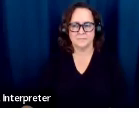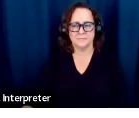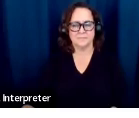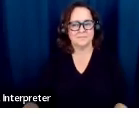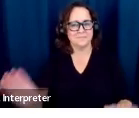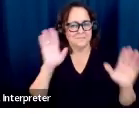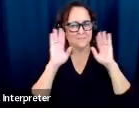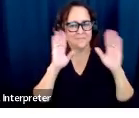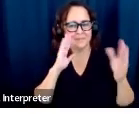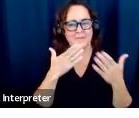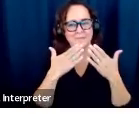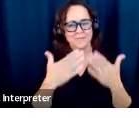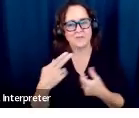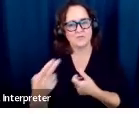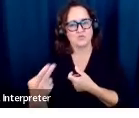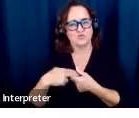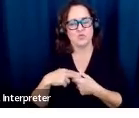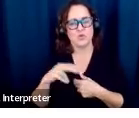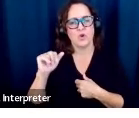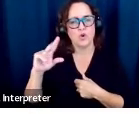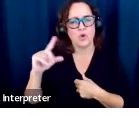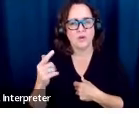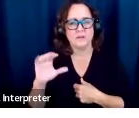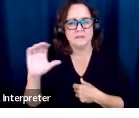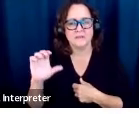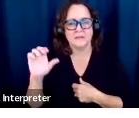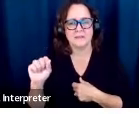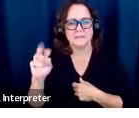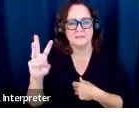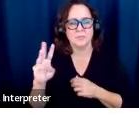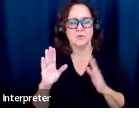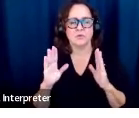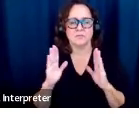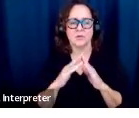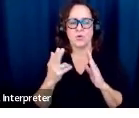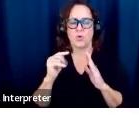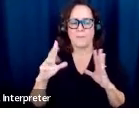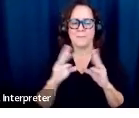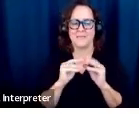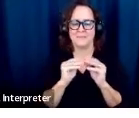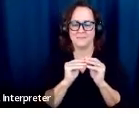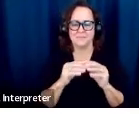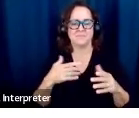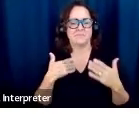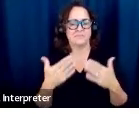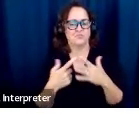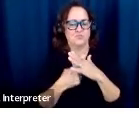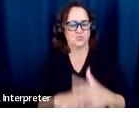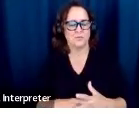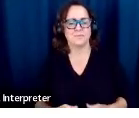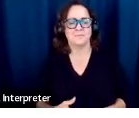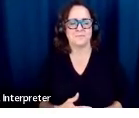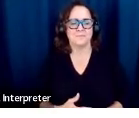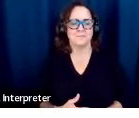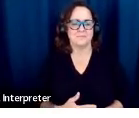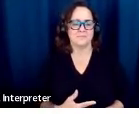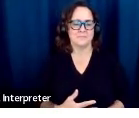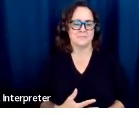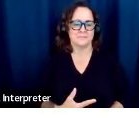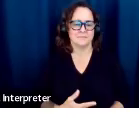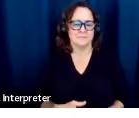Thanks everyone for joining the August Community Support Waiver Town Hall. We are going to get started. Next slide,